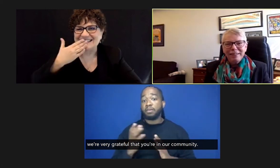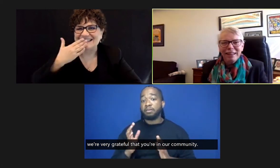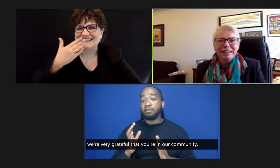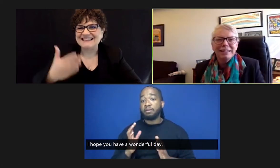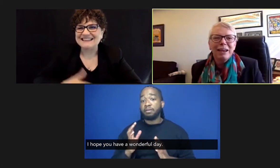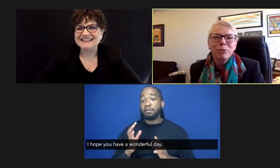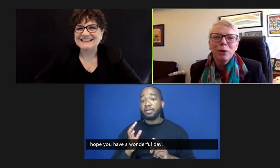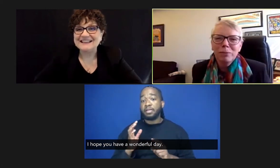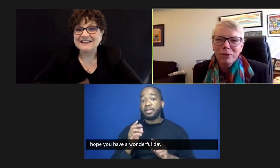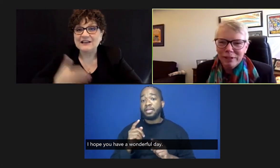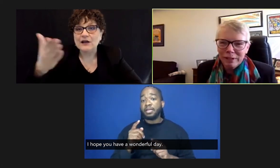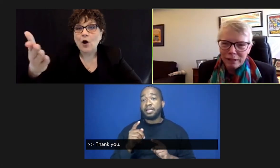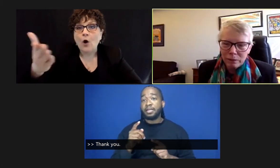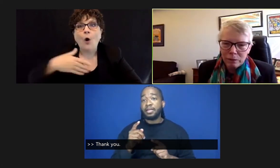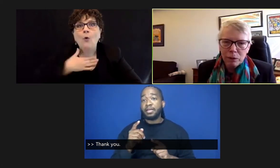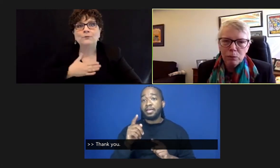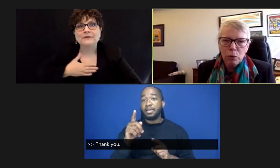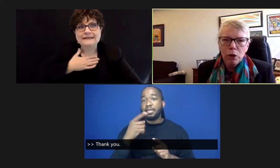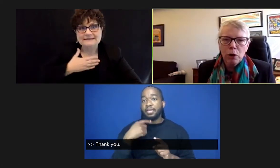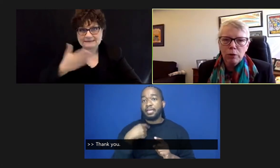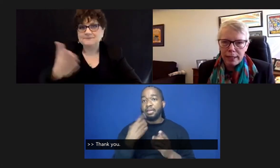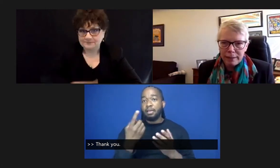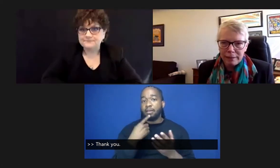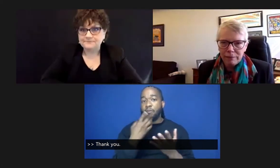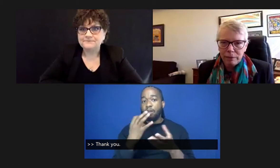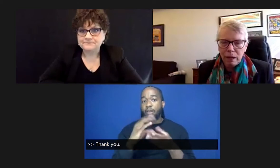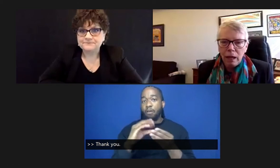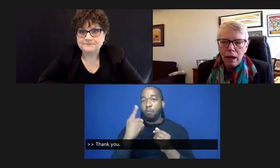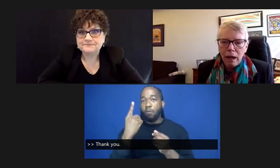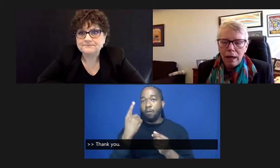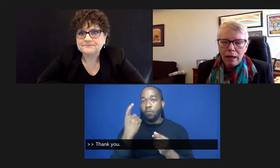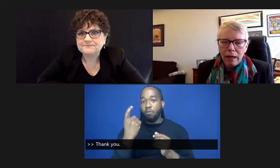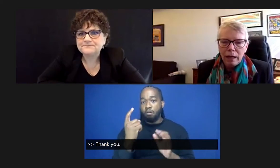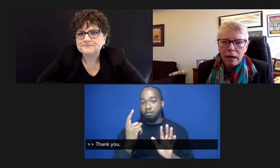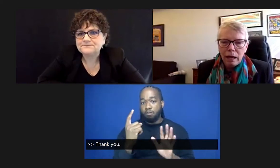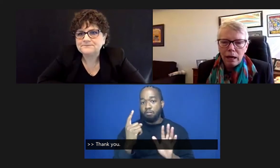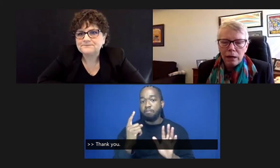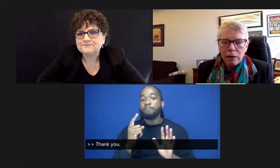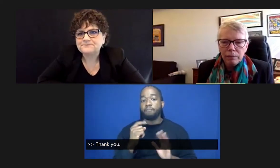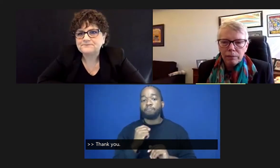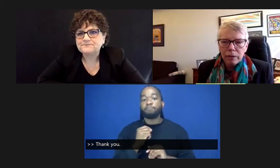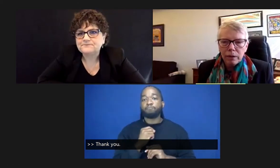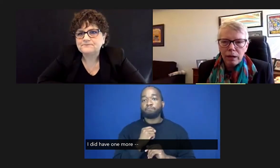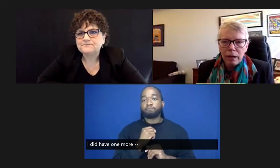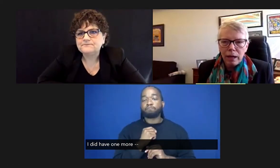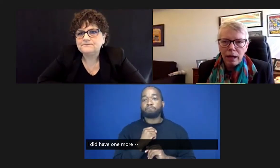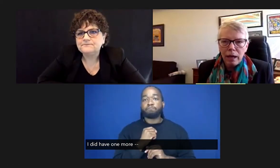I did have one more. Oh, please. I'm sorry, please.